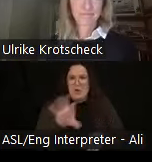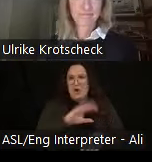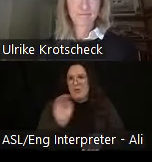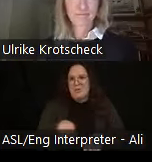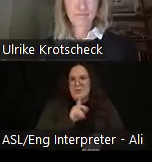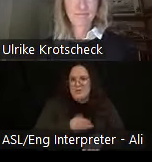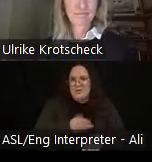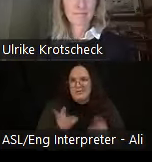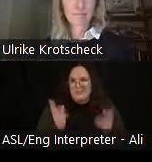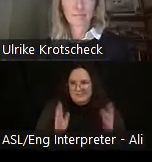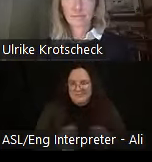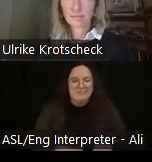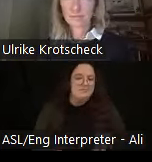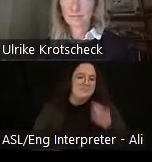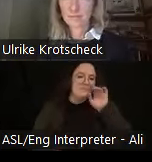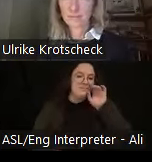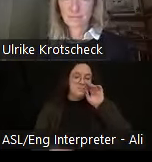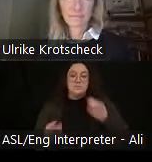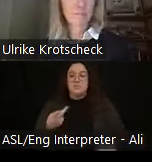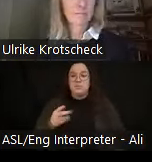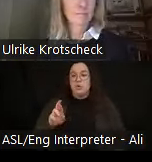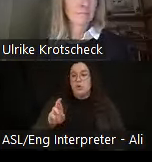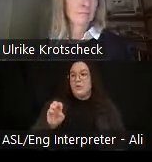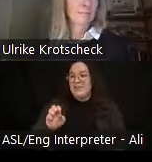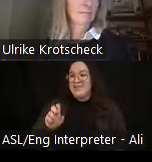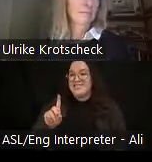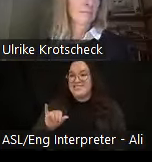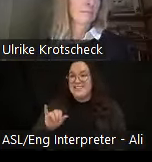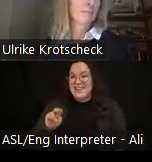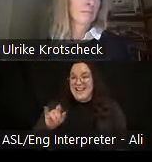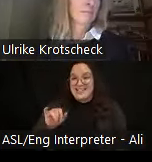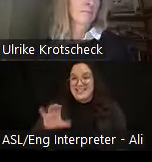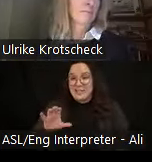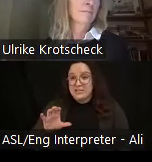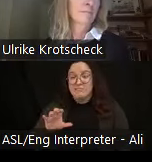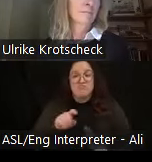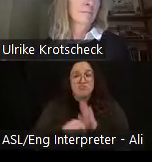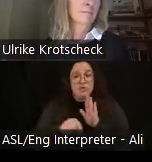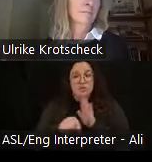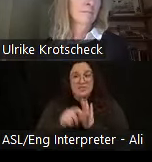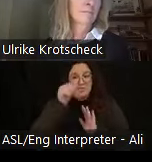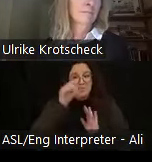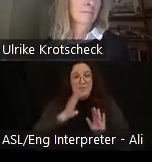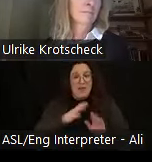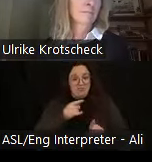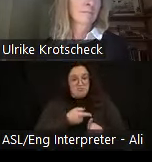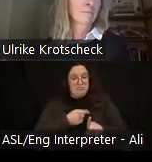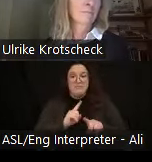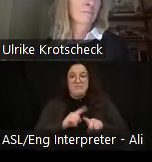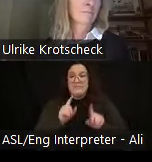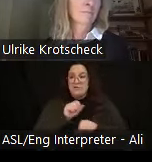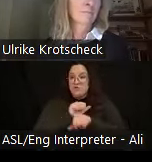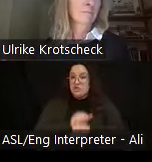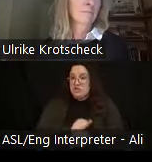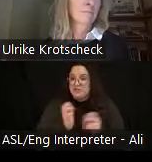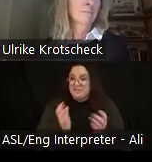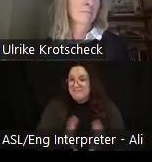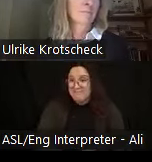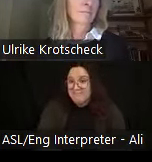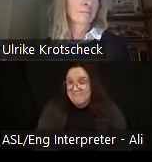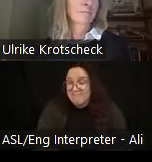look at the pre-dynastic, the example I showed that of a man from the pre-dynastic period, we see a different tradition. So it suggests